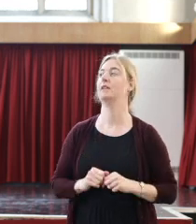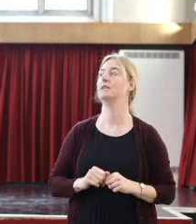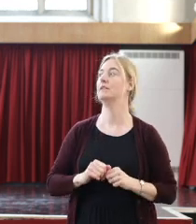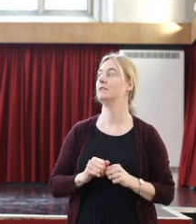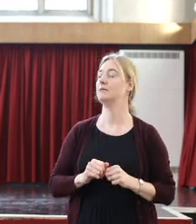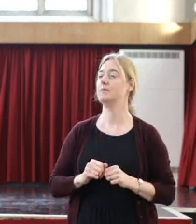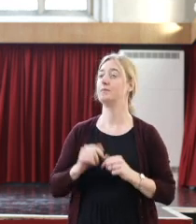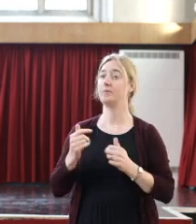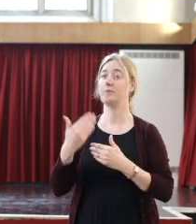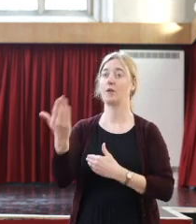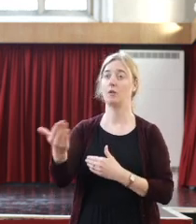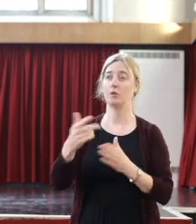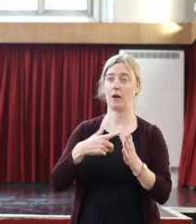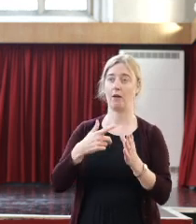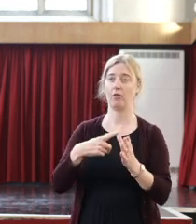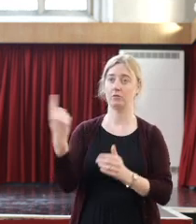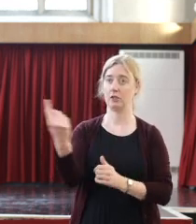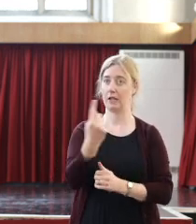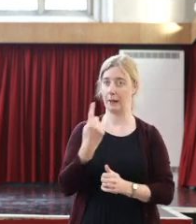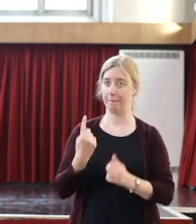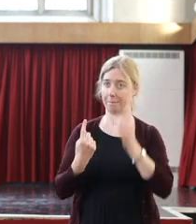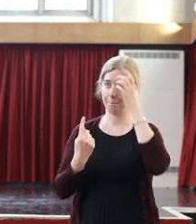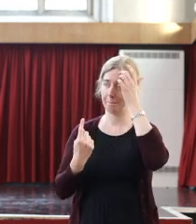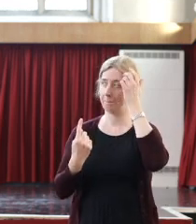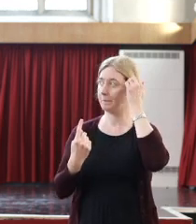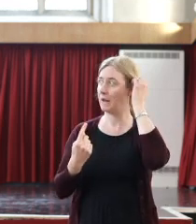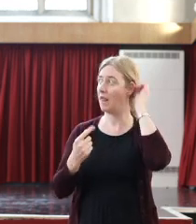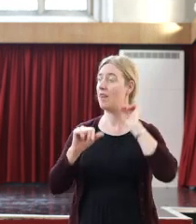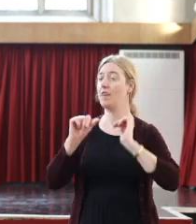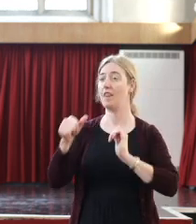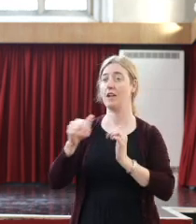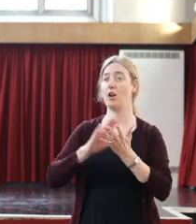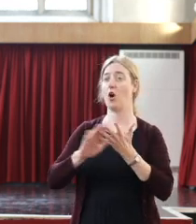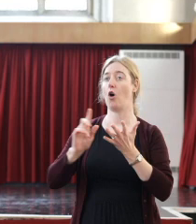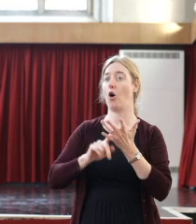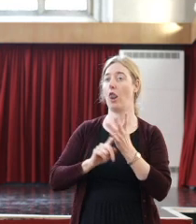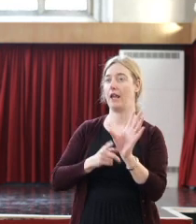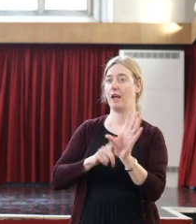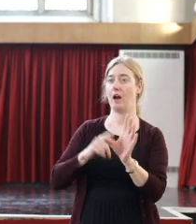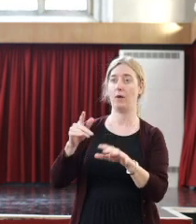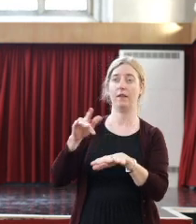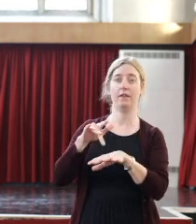So Aaron, I think I'm going to invite you to come up, and then after that, can I just introduce Holly's film as well? Is that okay?